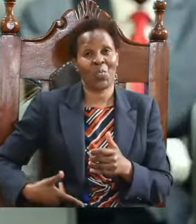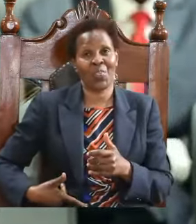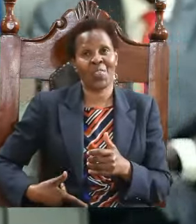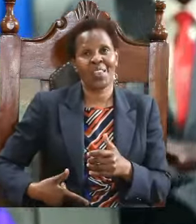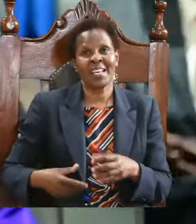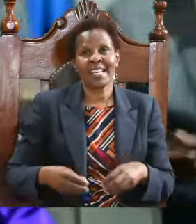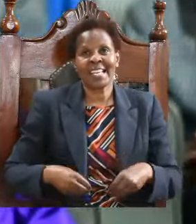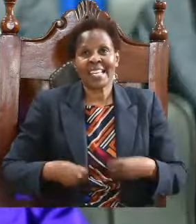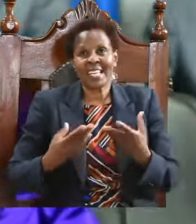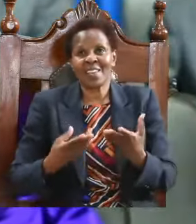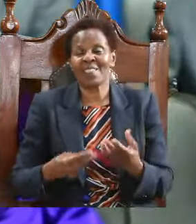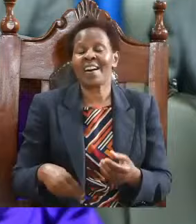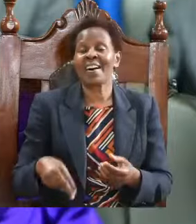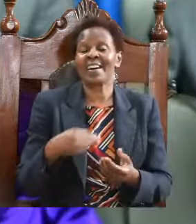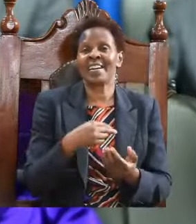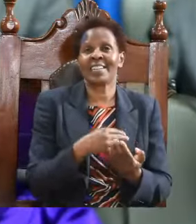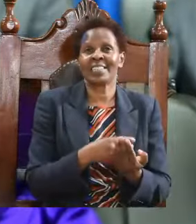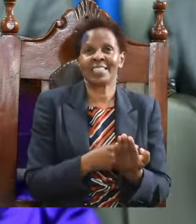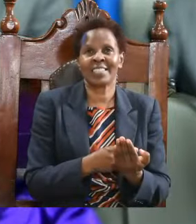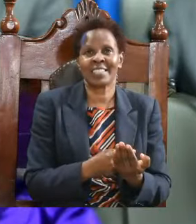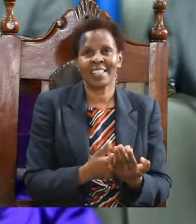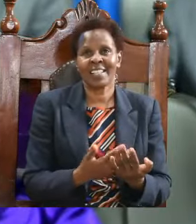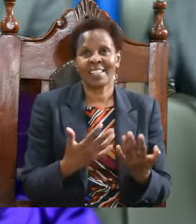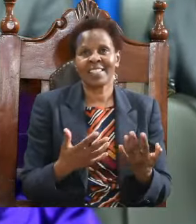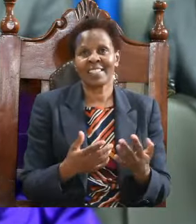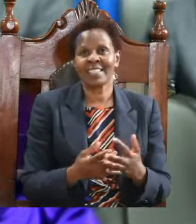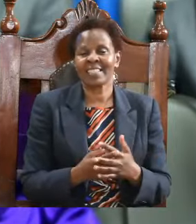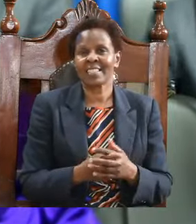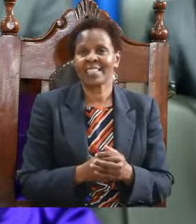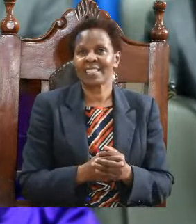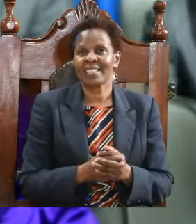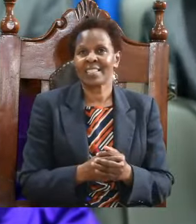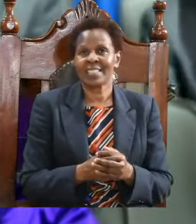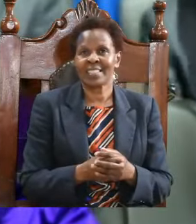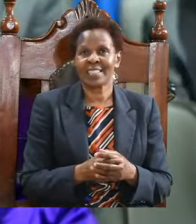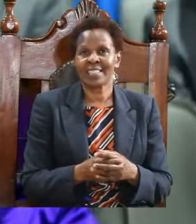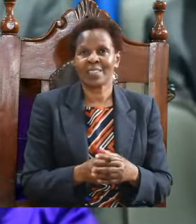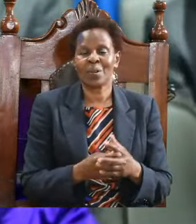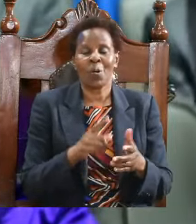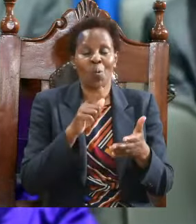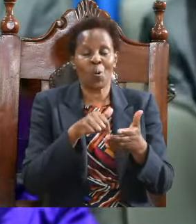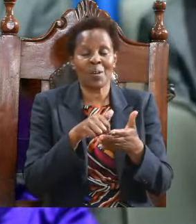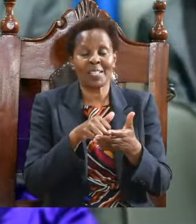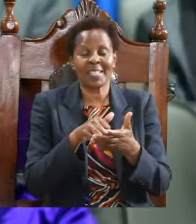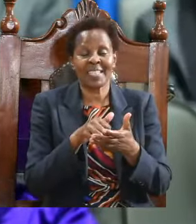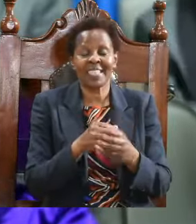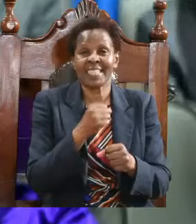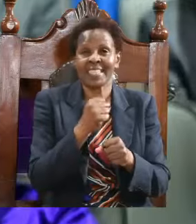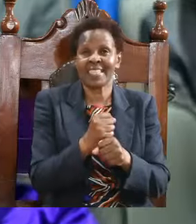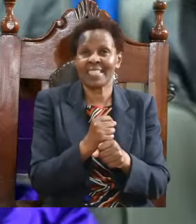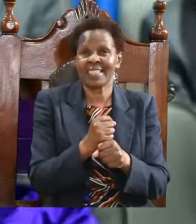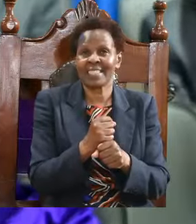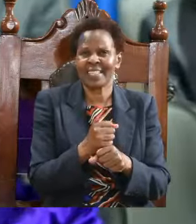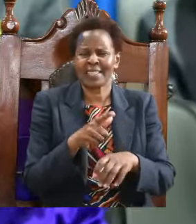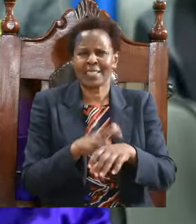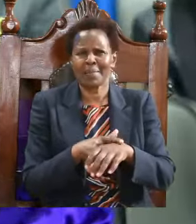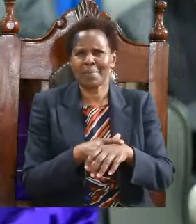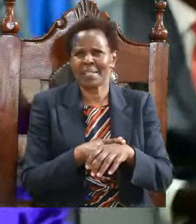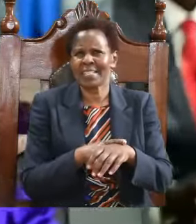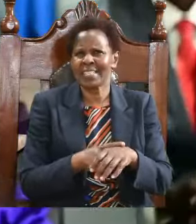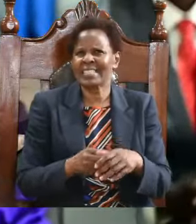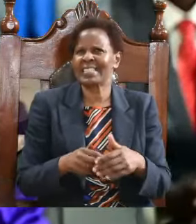us, he launched this in 2016 when he was the deputy. Is it deputy president?